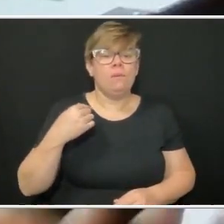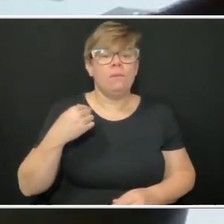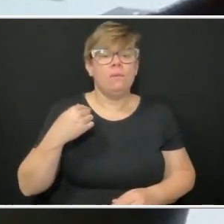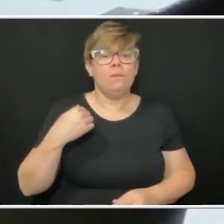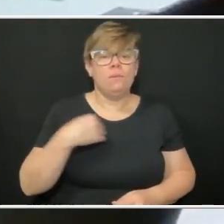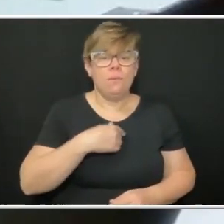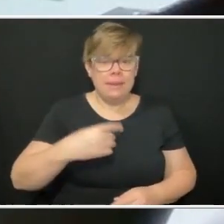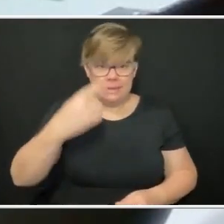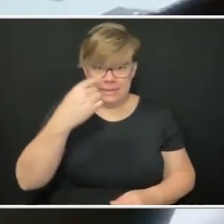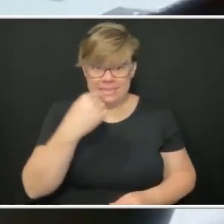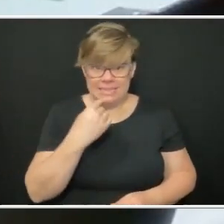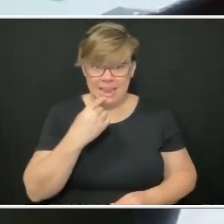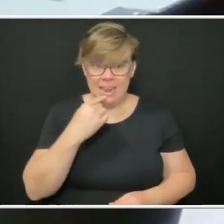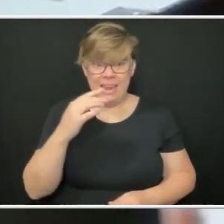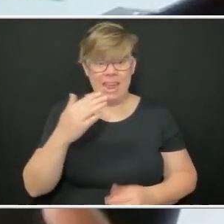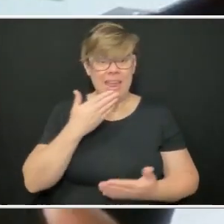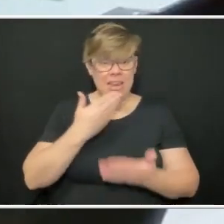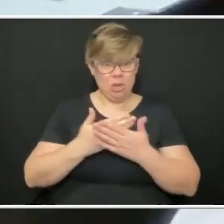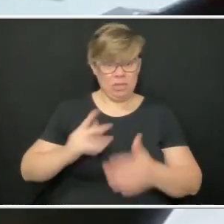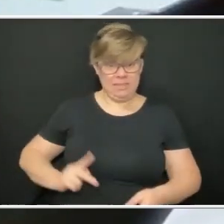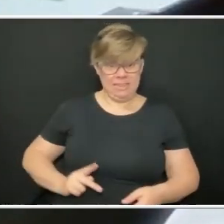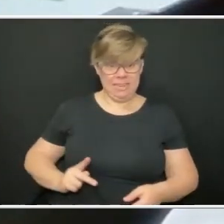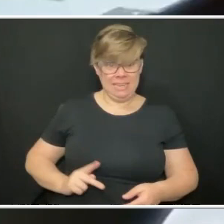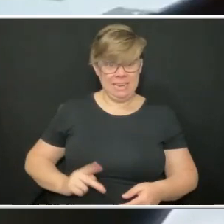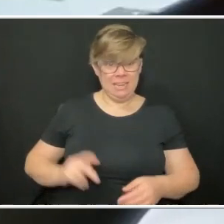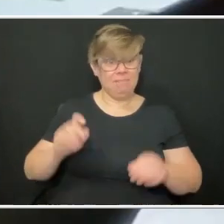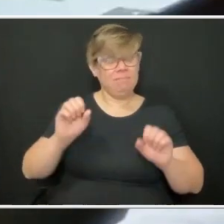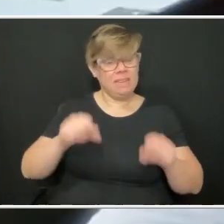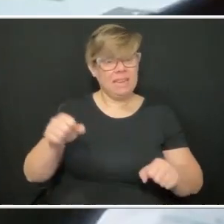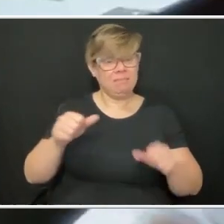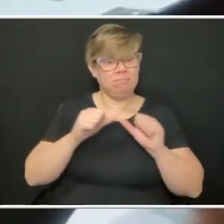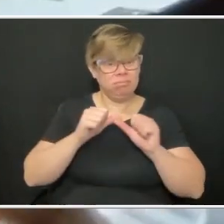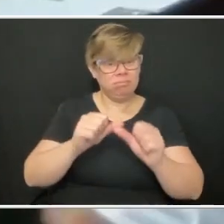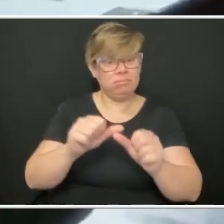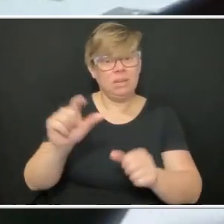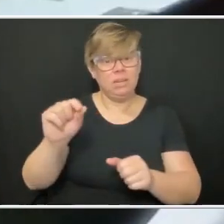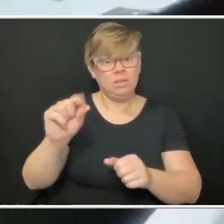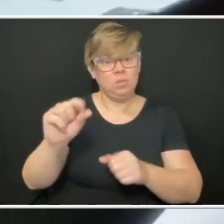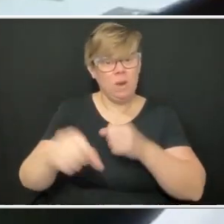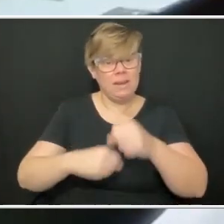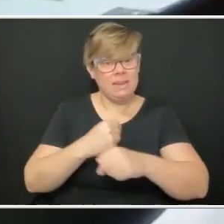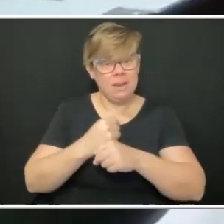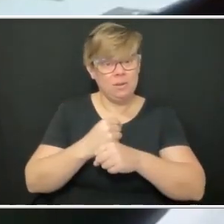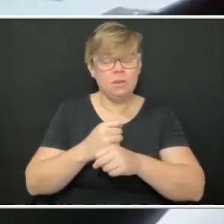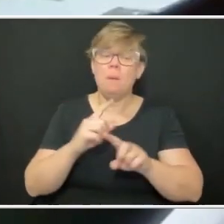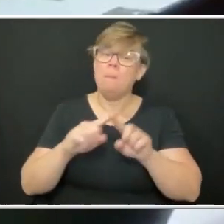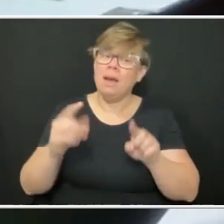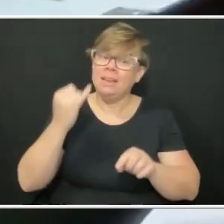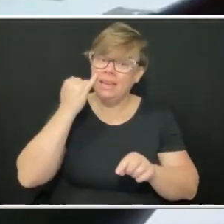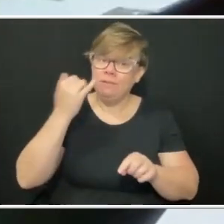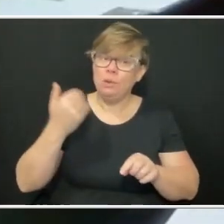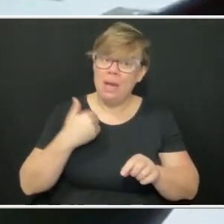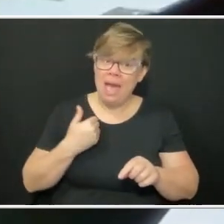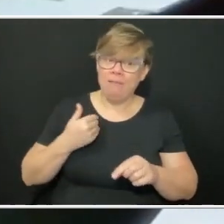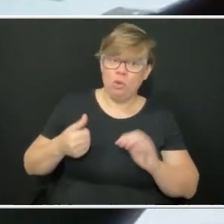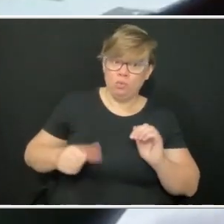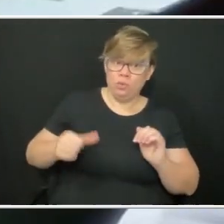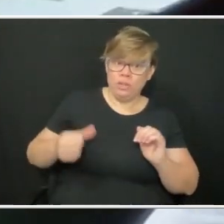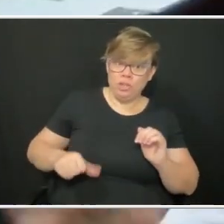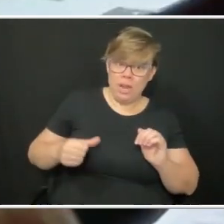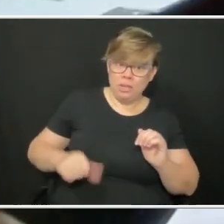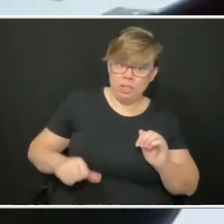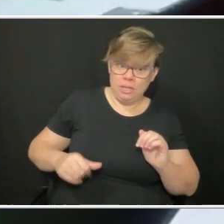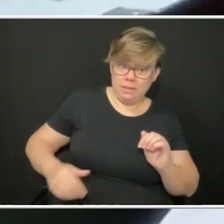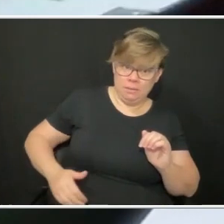about, 20 years, but it could be much shorter than that if you have repeat rejection episodes. It could be much longer than that if